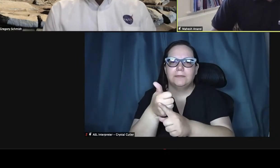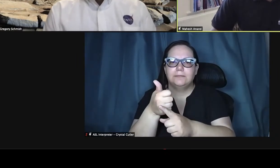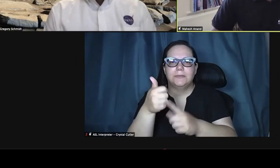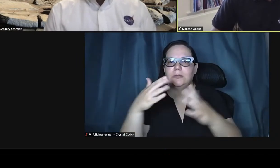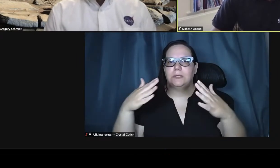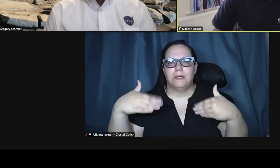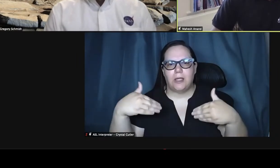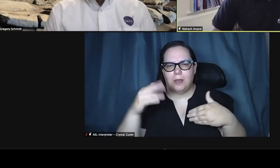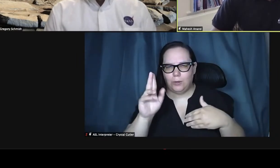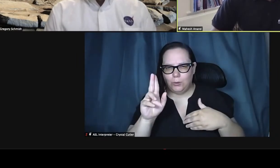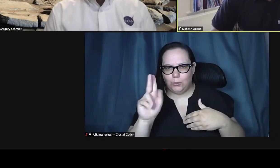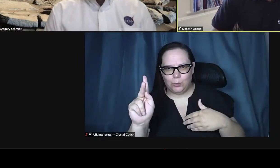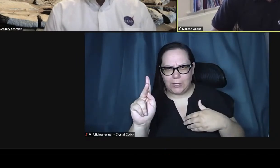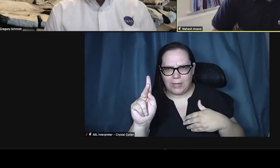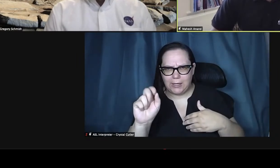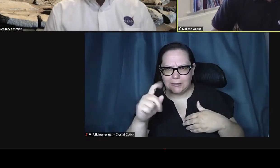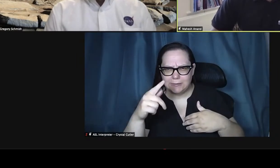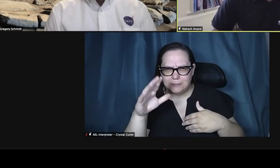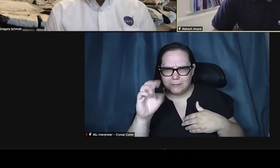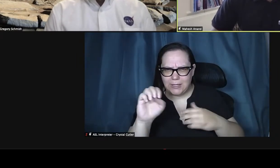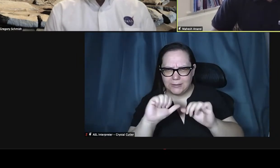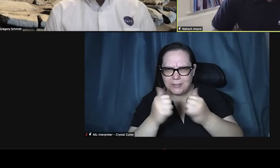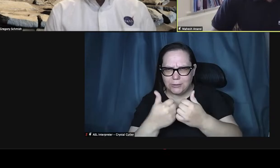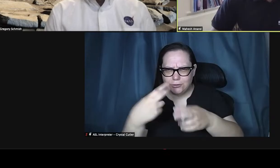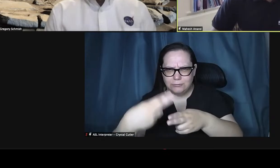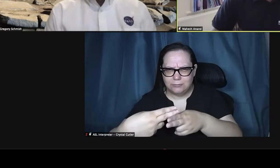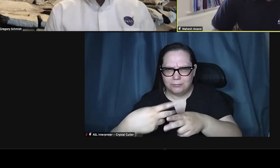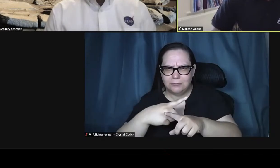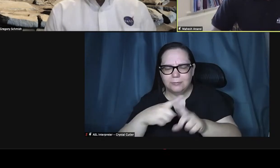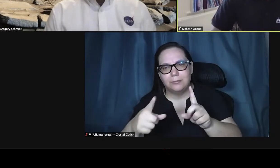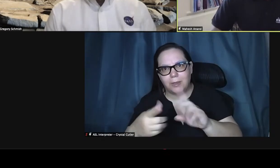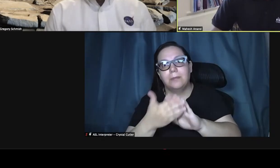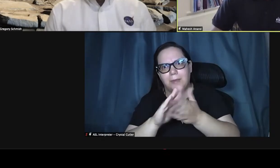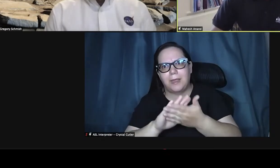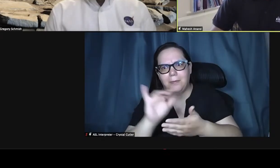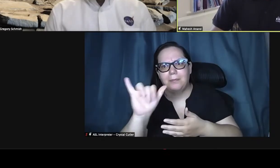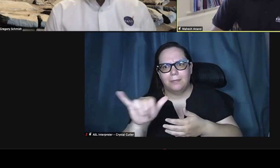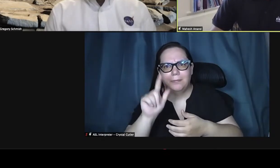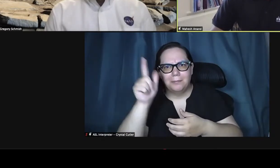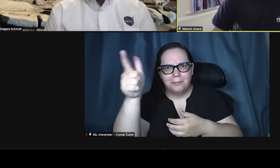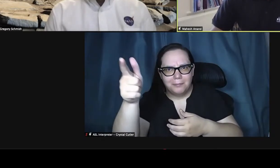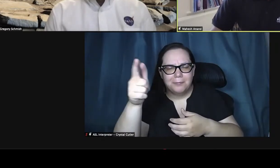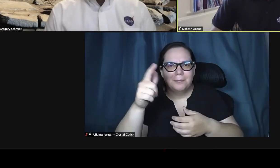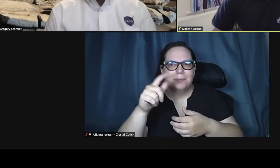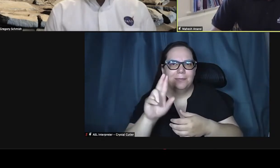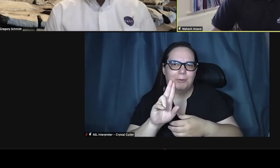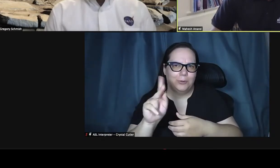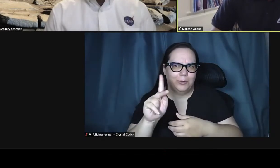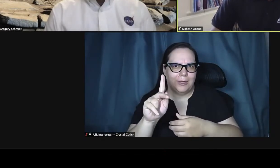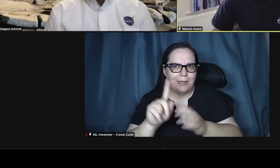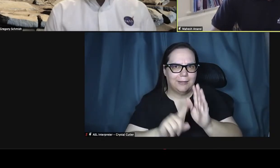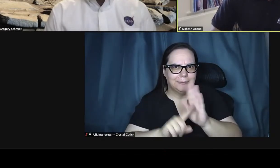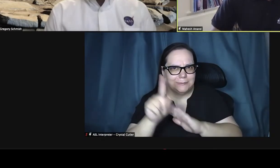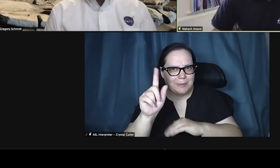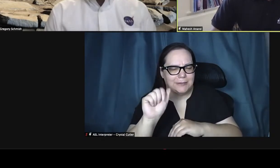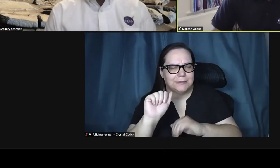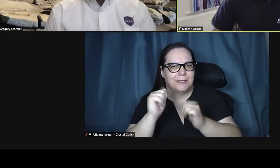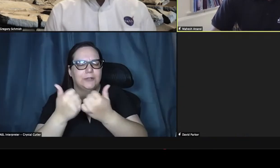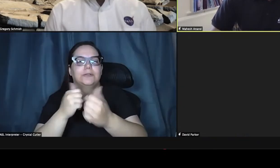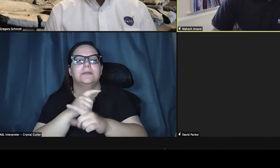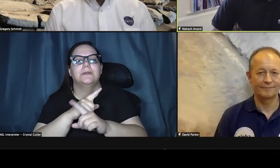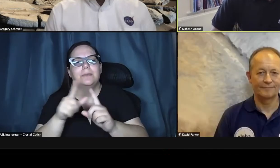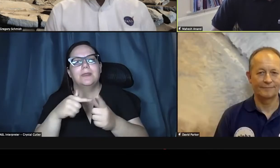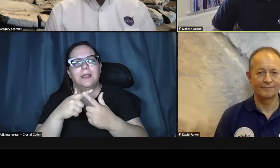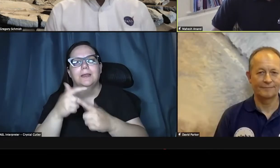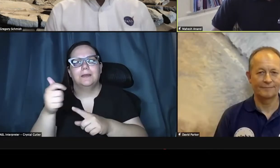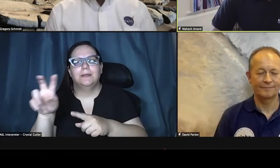UK Space Agency, what then became the UK Space Agency. And Dave moved on to ESA in 2016. And